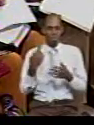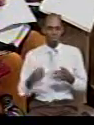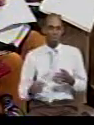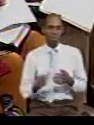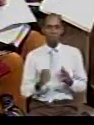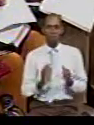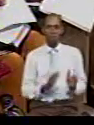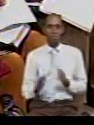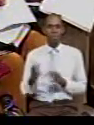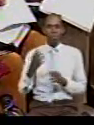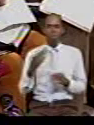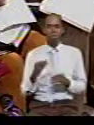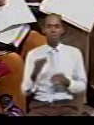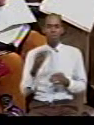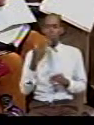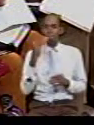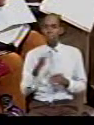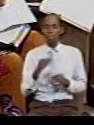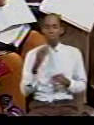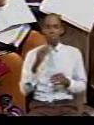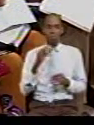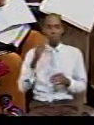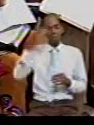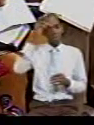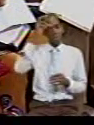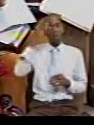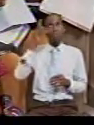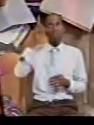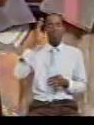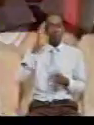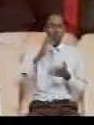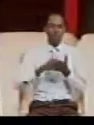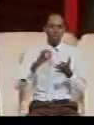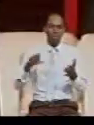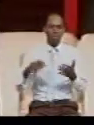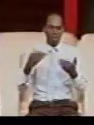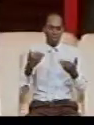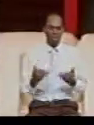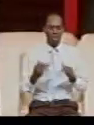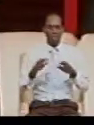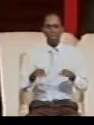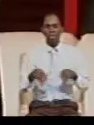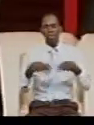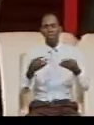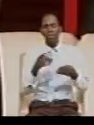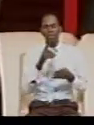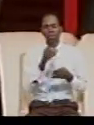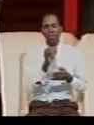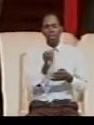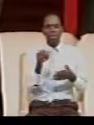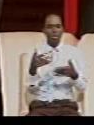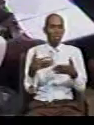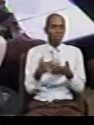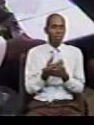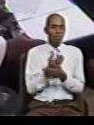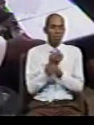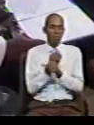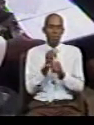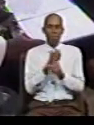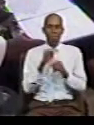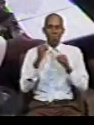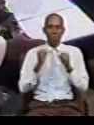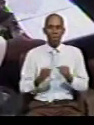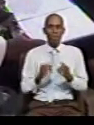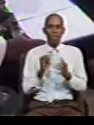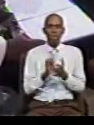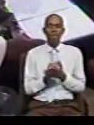will remove. And then he will give you a new saving power. That saving power will keep you